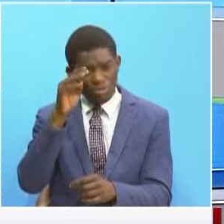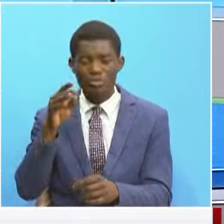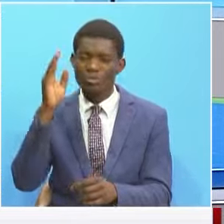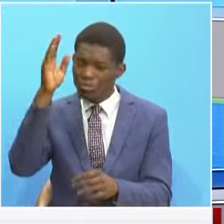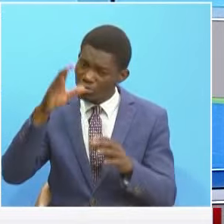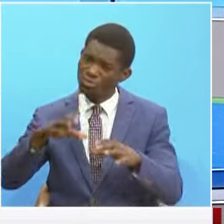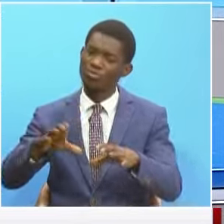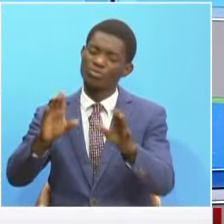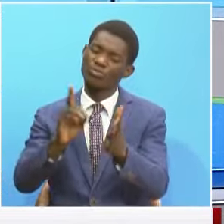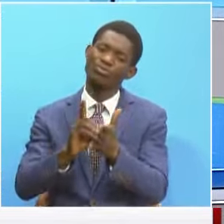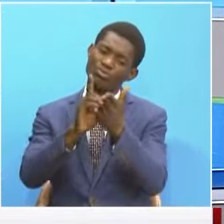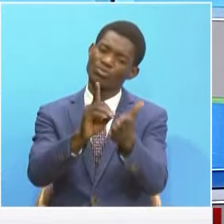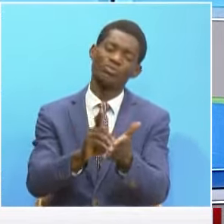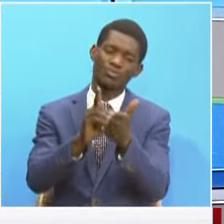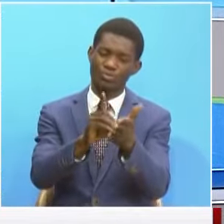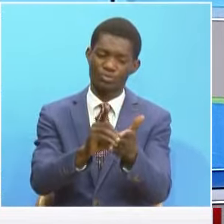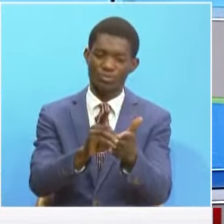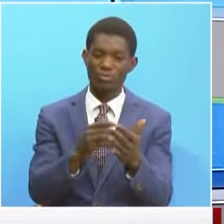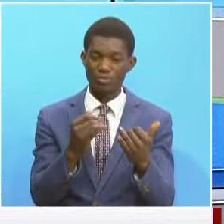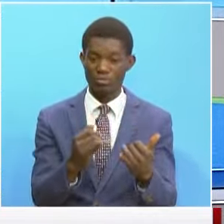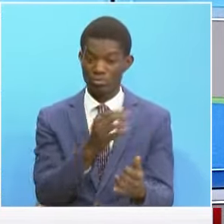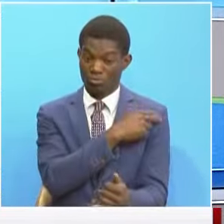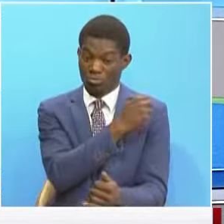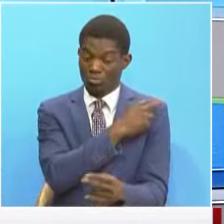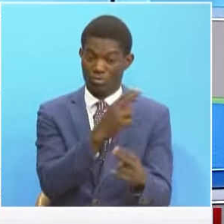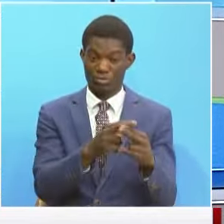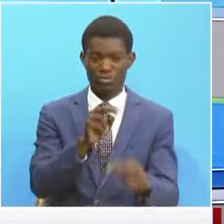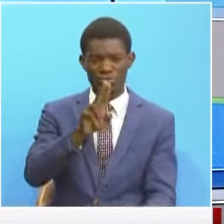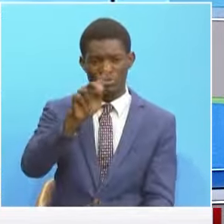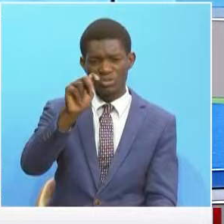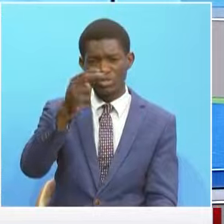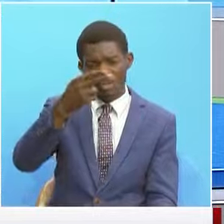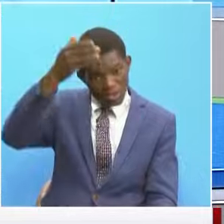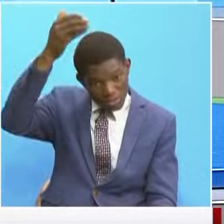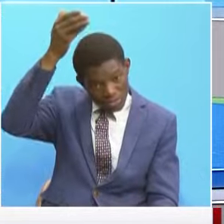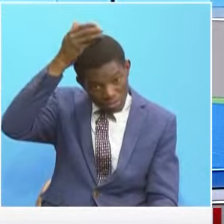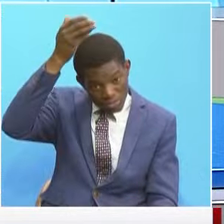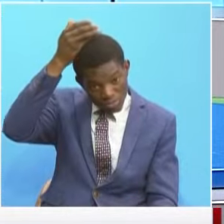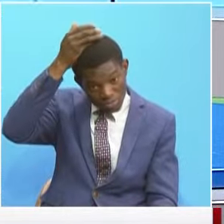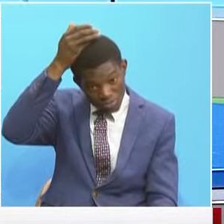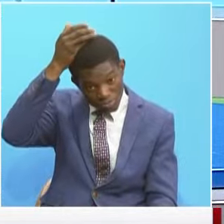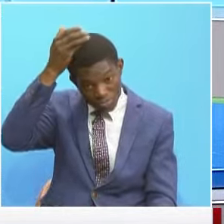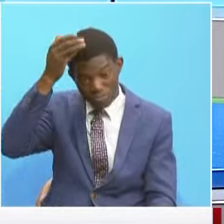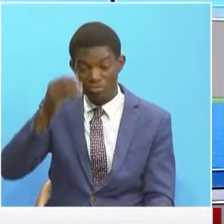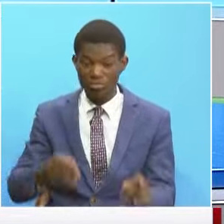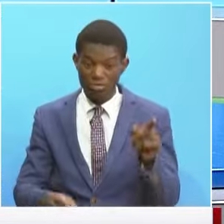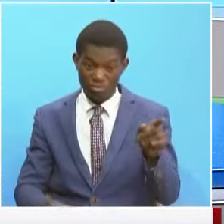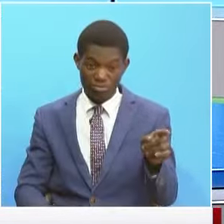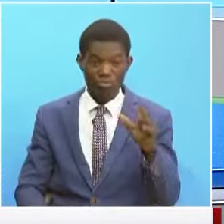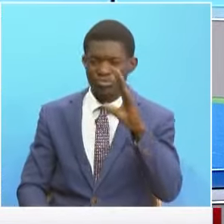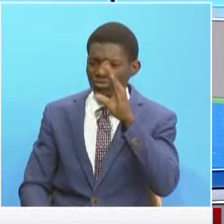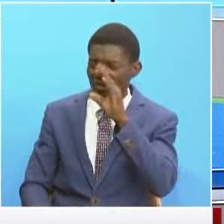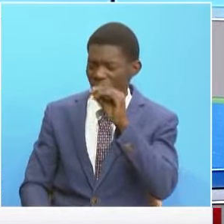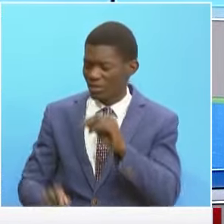gestures. And UTH Labour Ward nursing sister Rodia Mulolo said the gesture by the Njanji